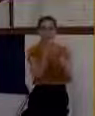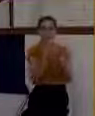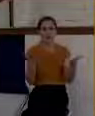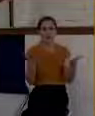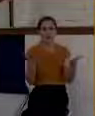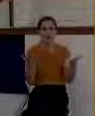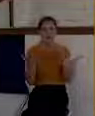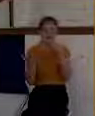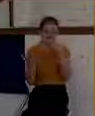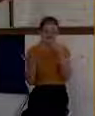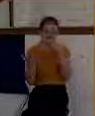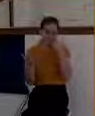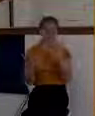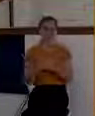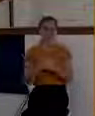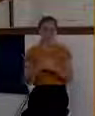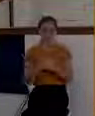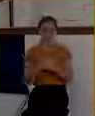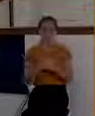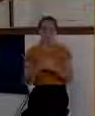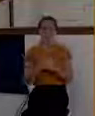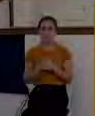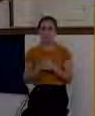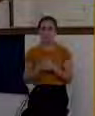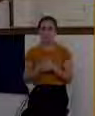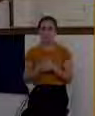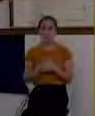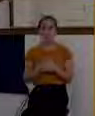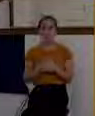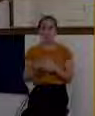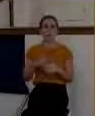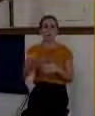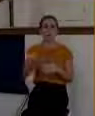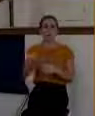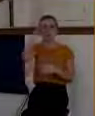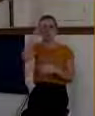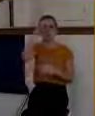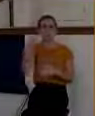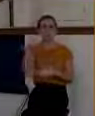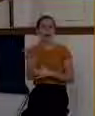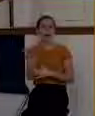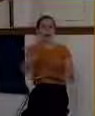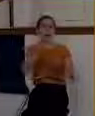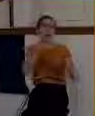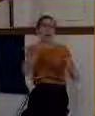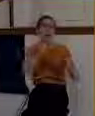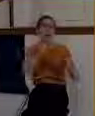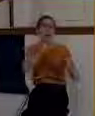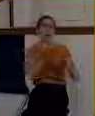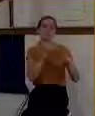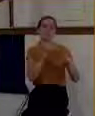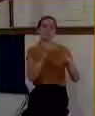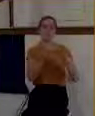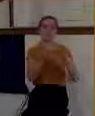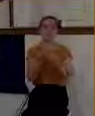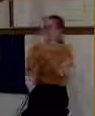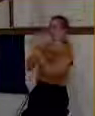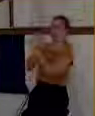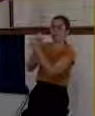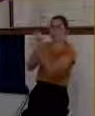was the application for Israel. Now, let me just give you one more thing and we're done. What about the application for